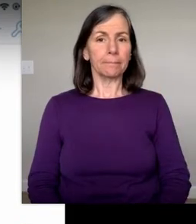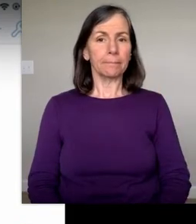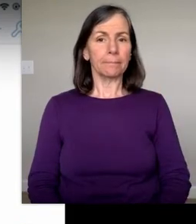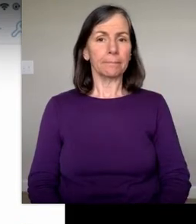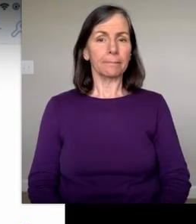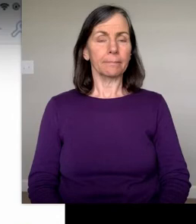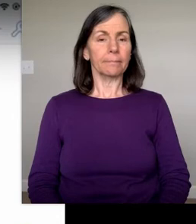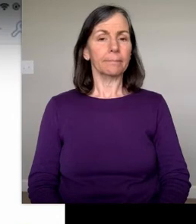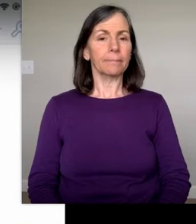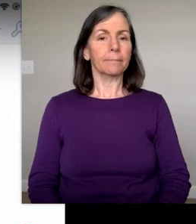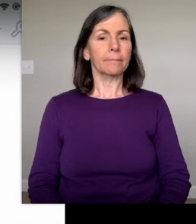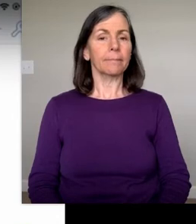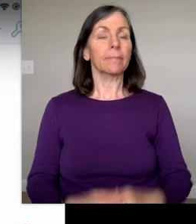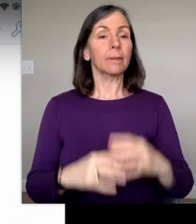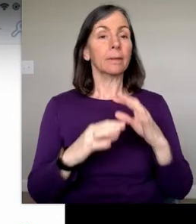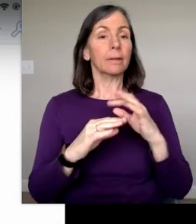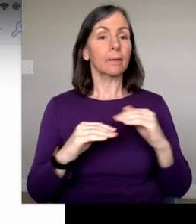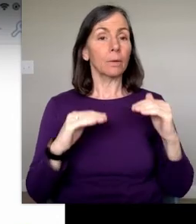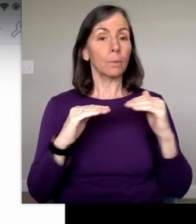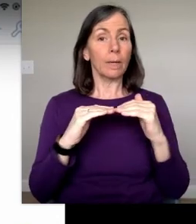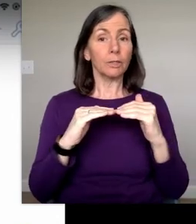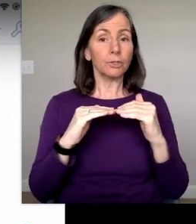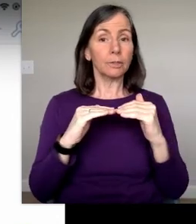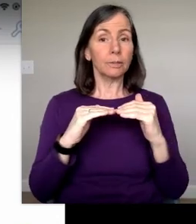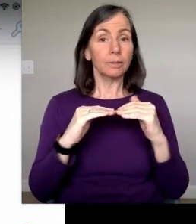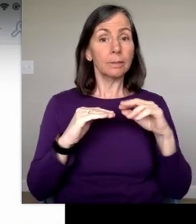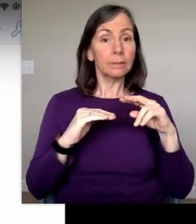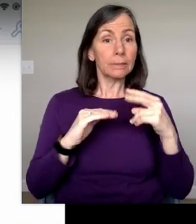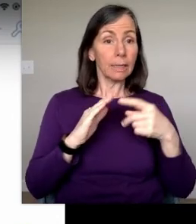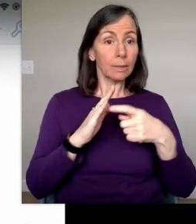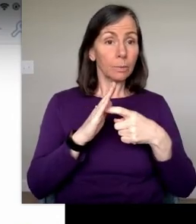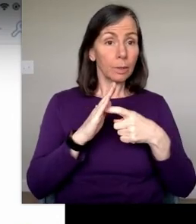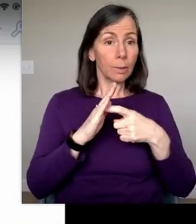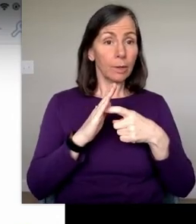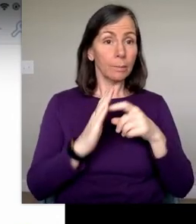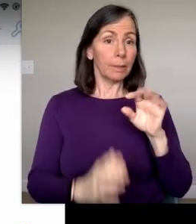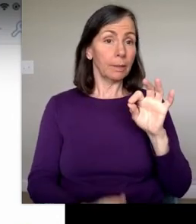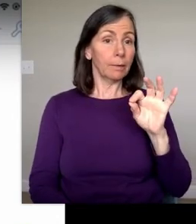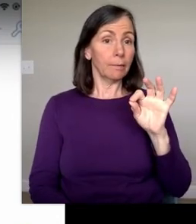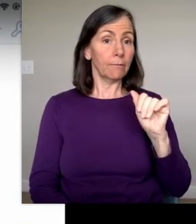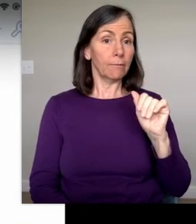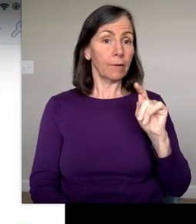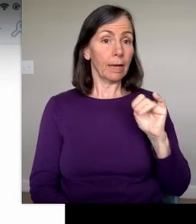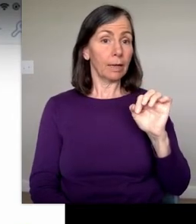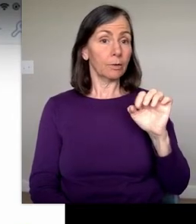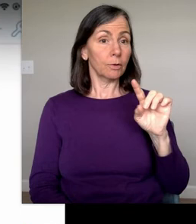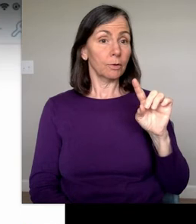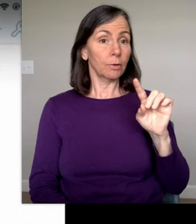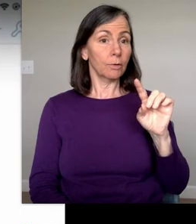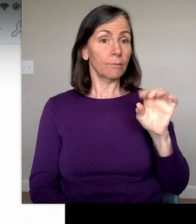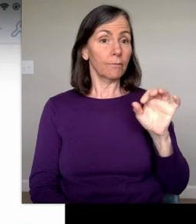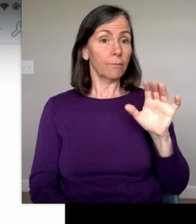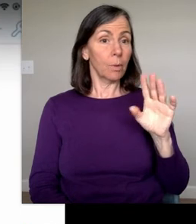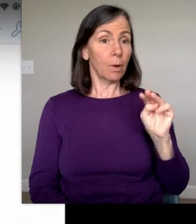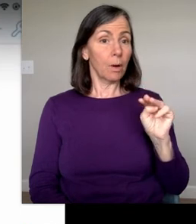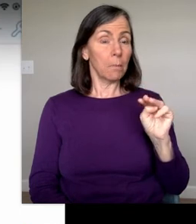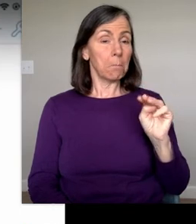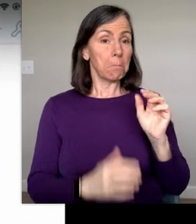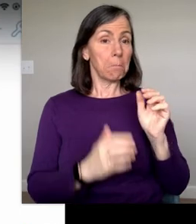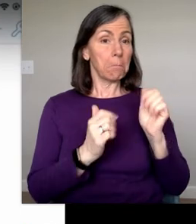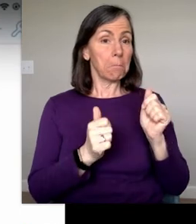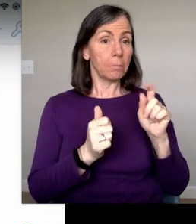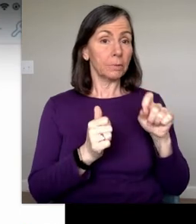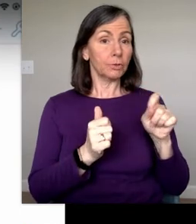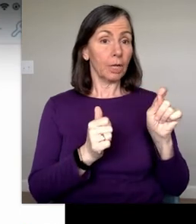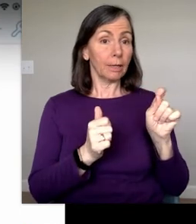And our equation is already in factored form. So we're good there too. We